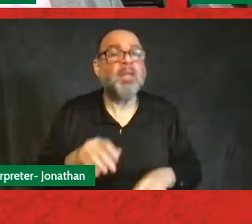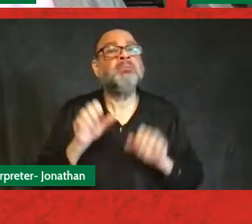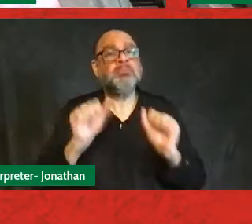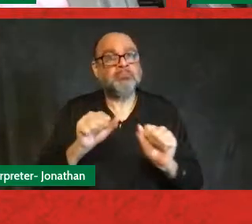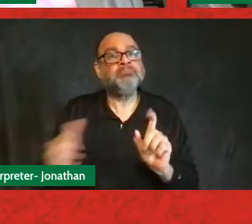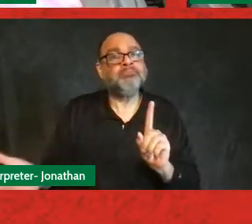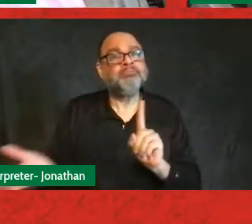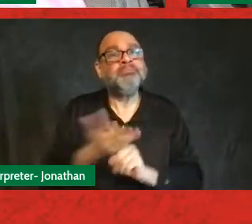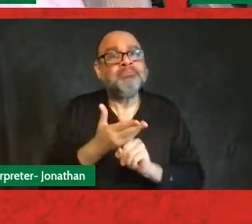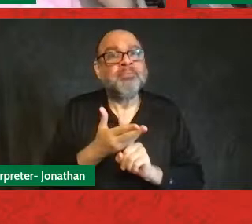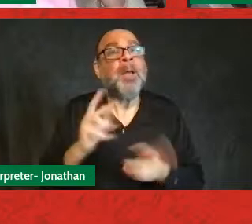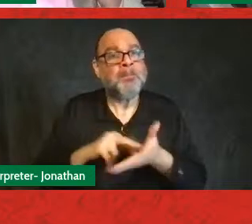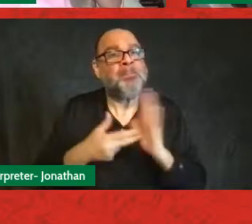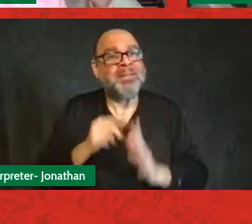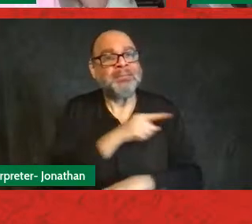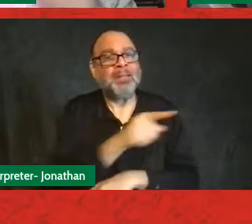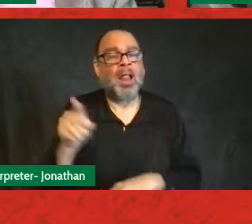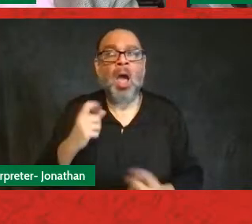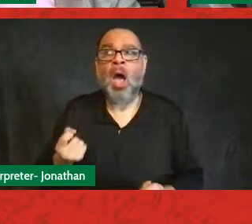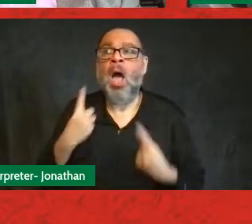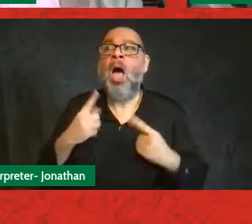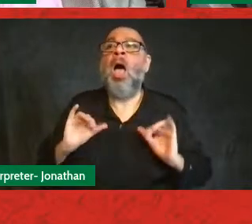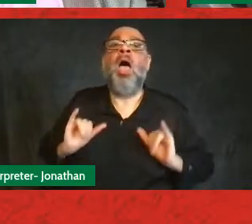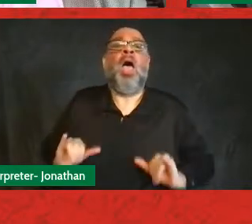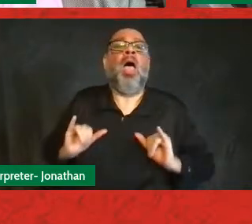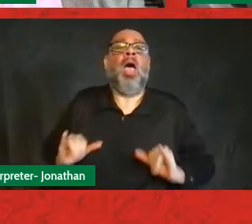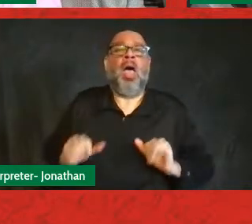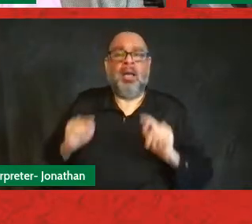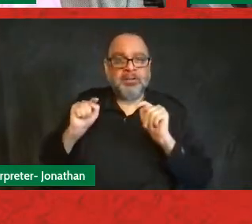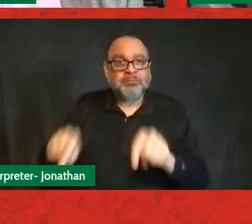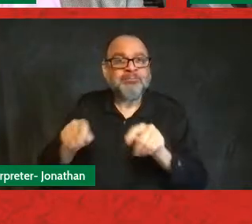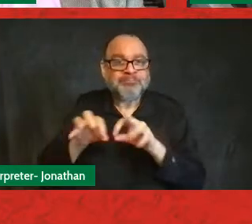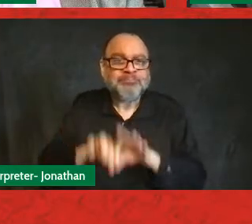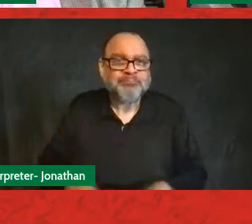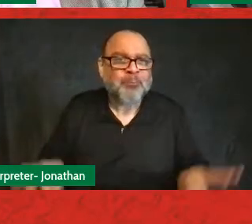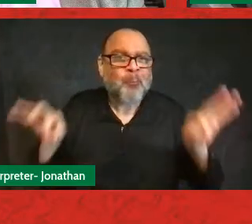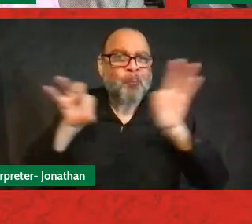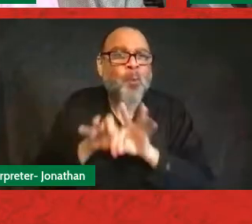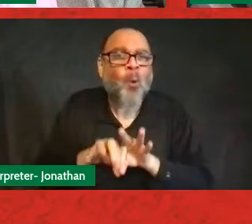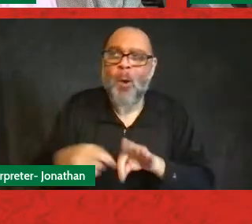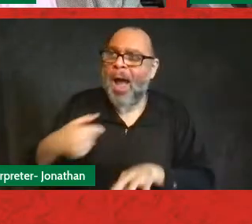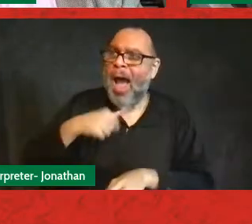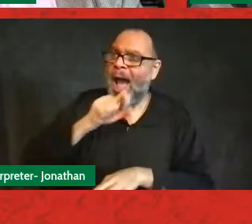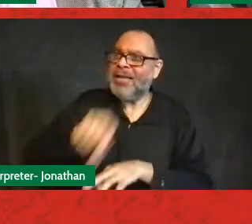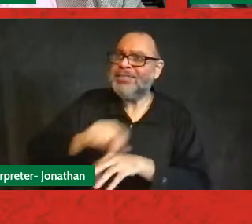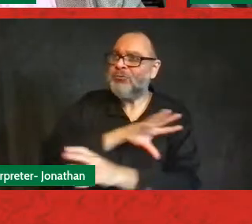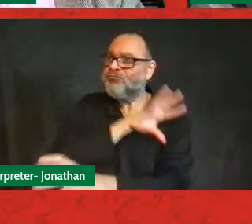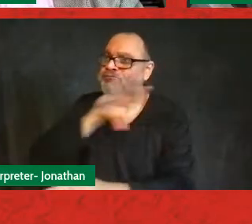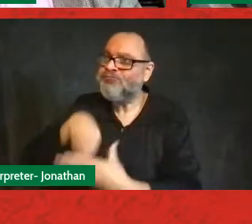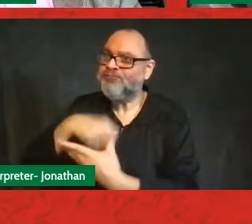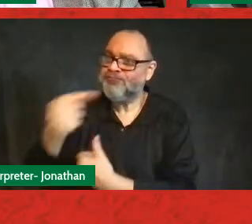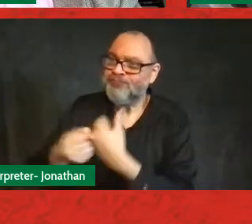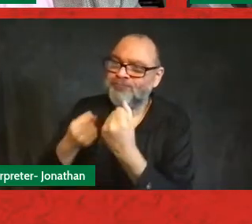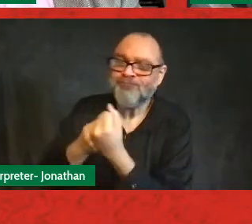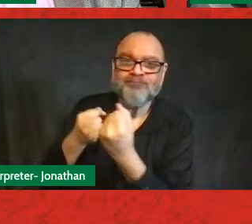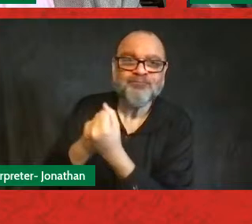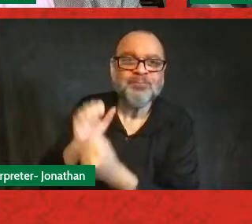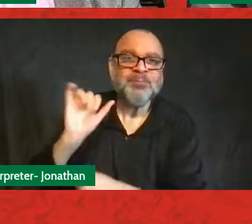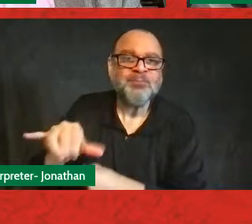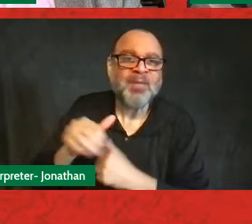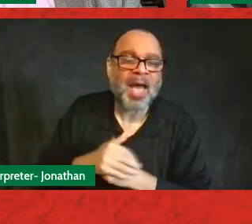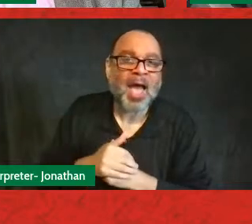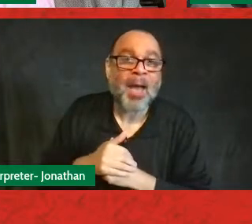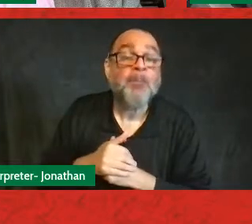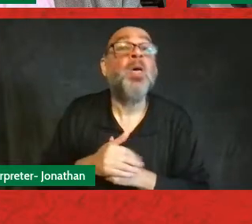them to understand the importance and why they've got to continue to support what it is that we do. And in speaking about the National Black